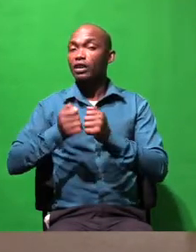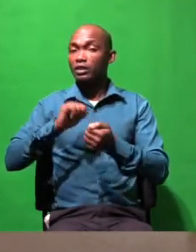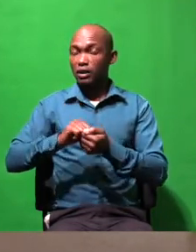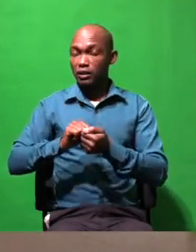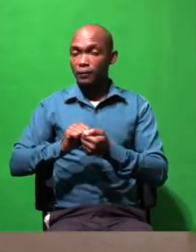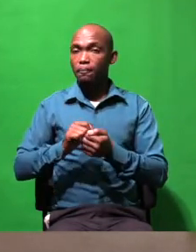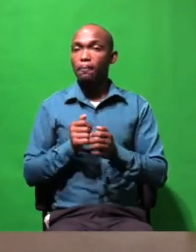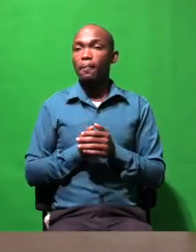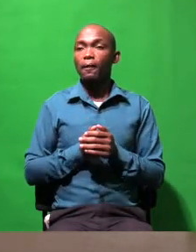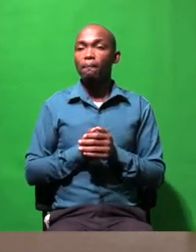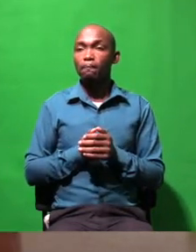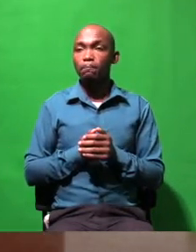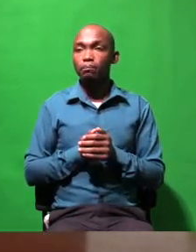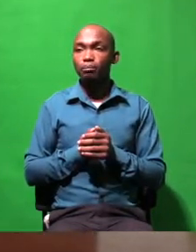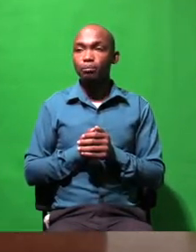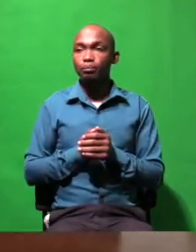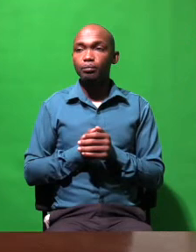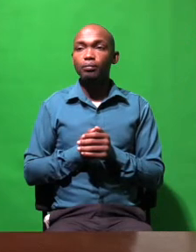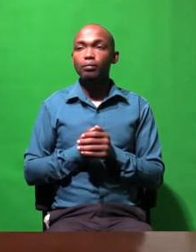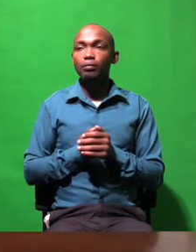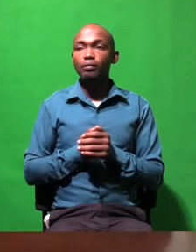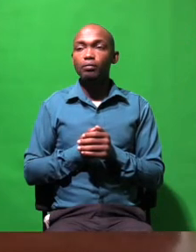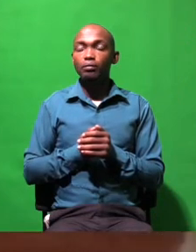Saira, can you try, please? The stage?